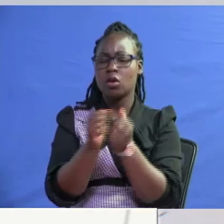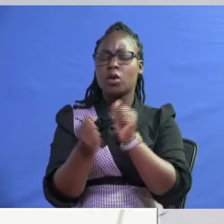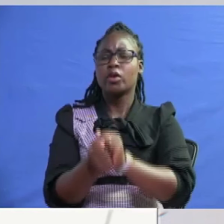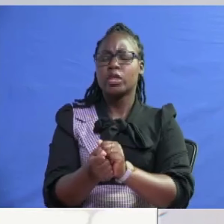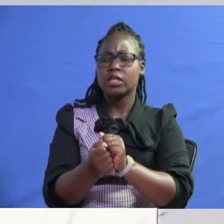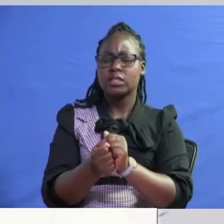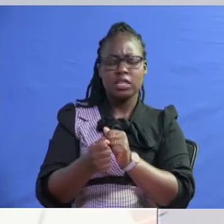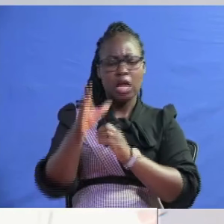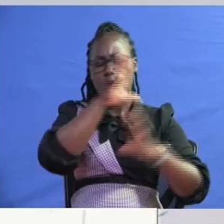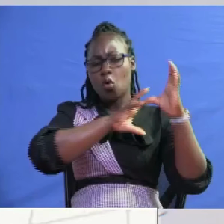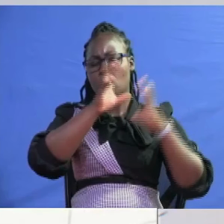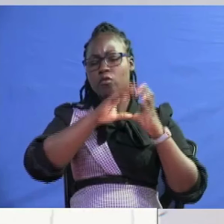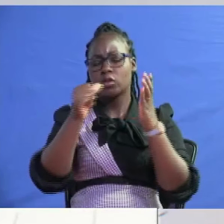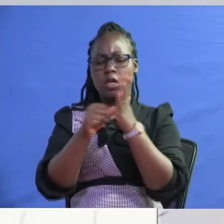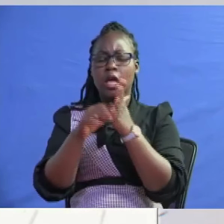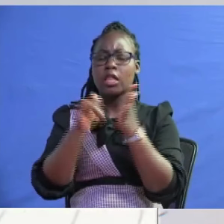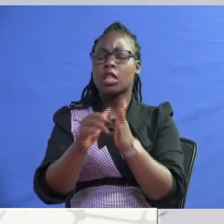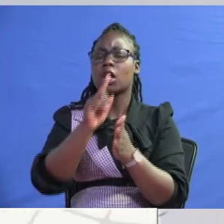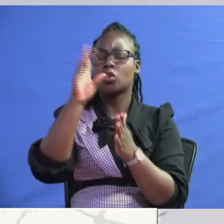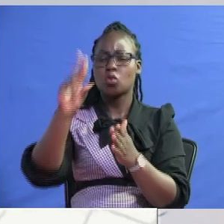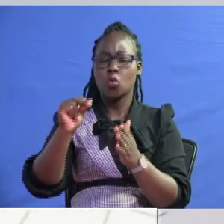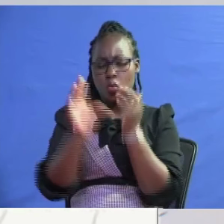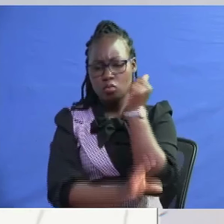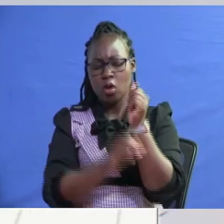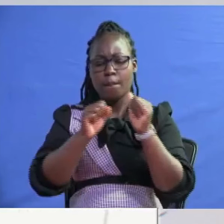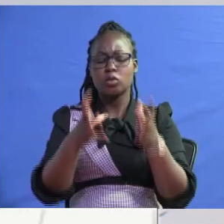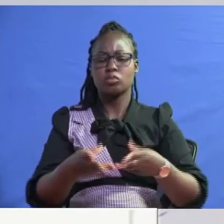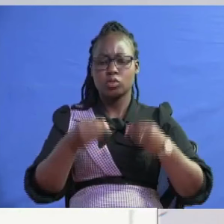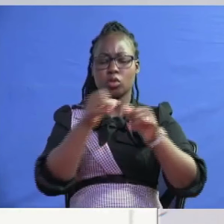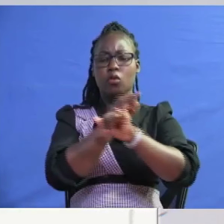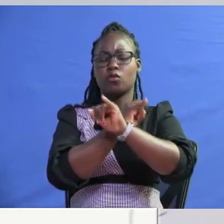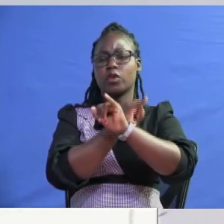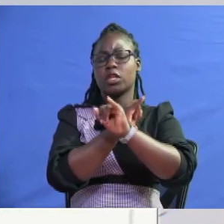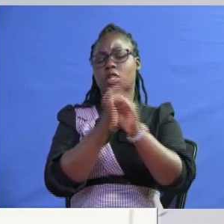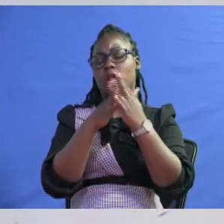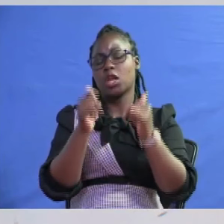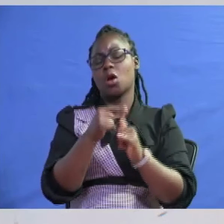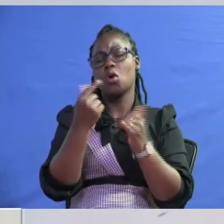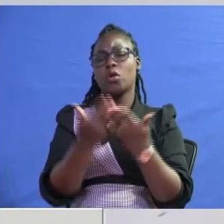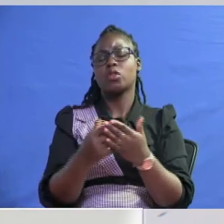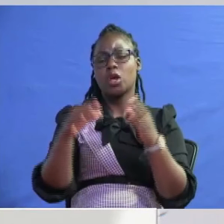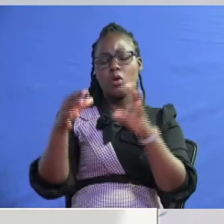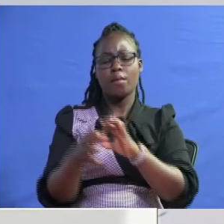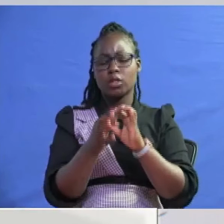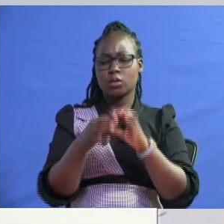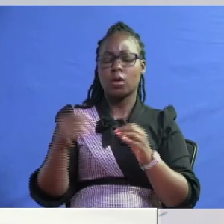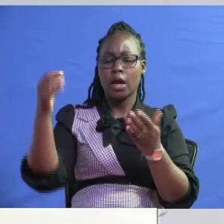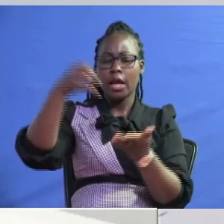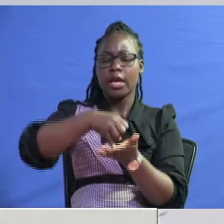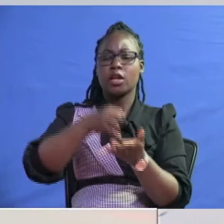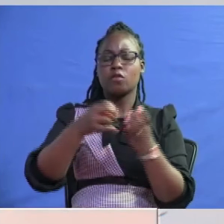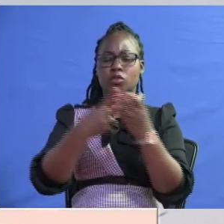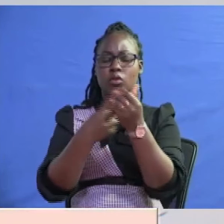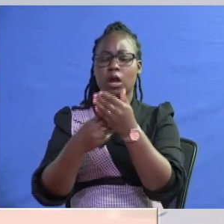a complex issue that no single country can solve independently, adding that a collaborative approach involving partnerships